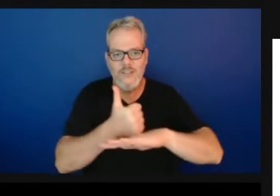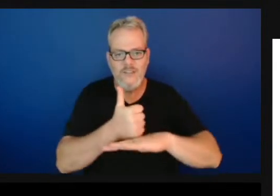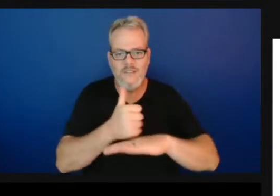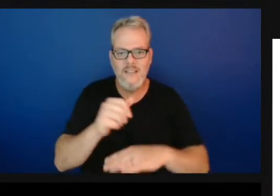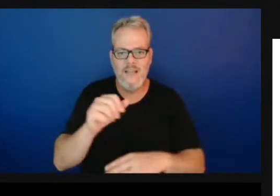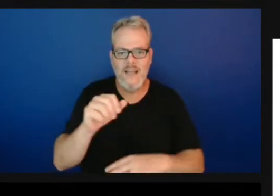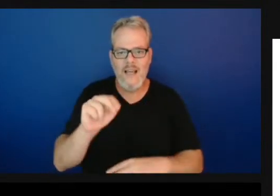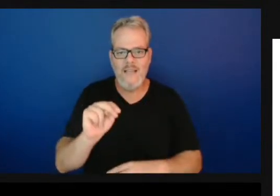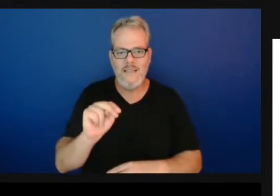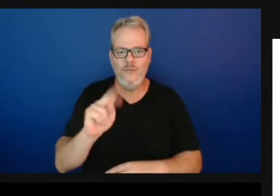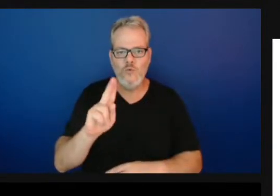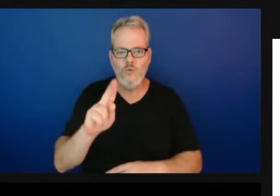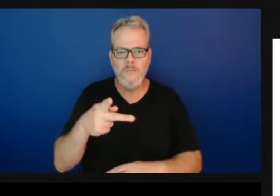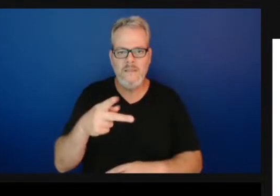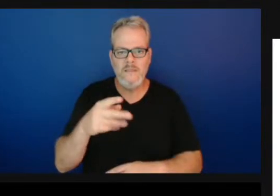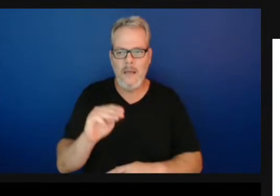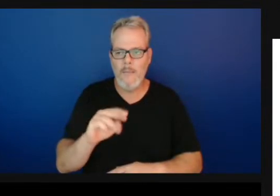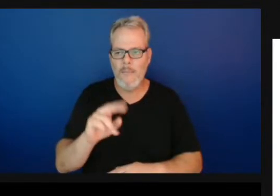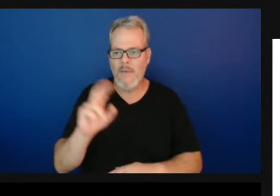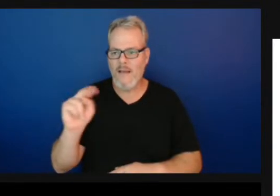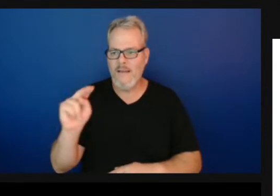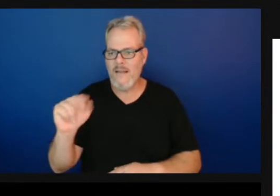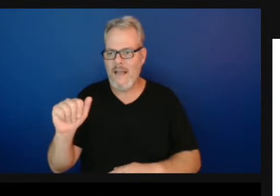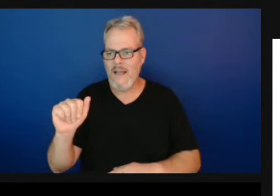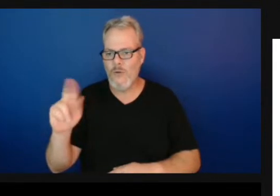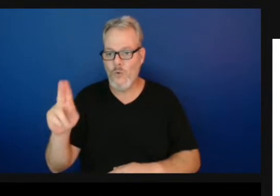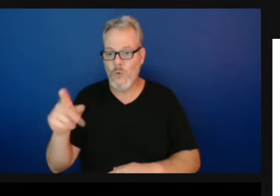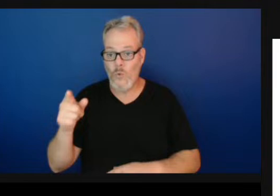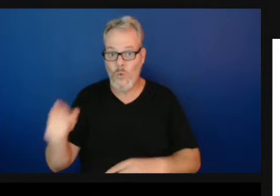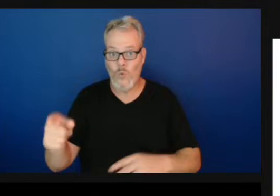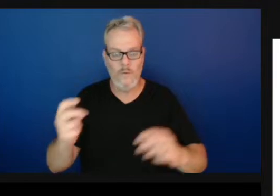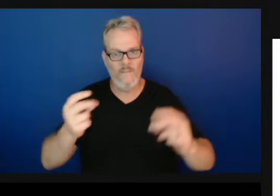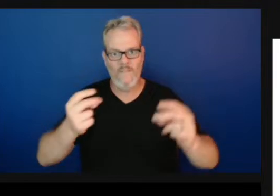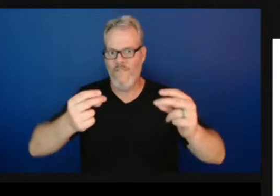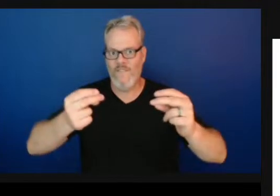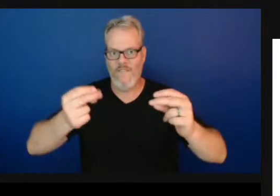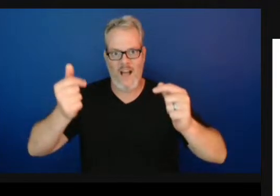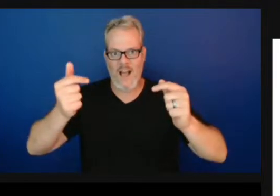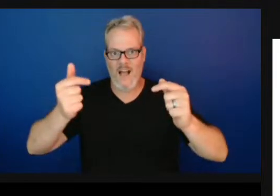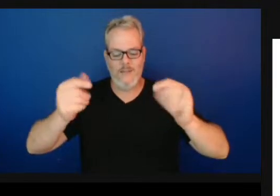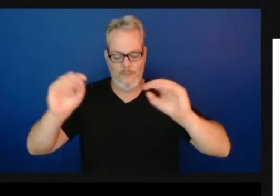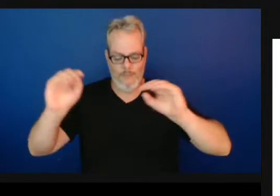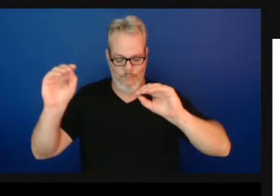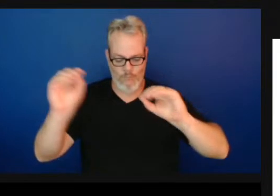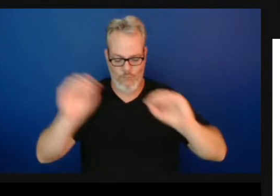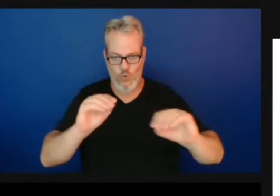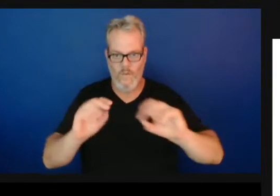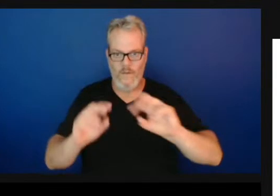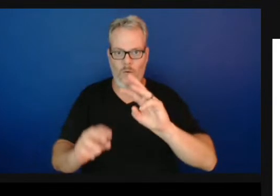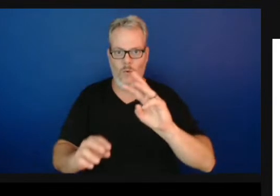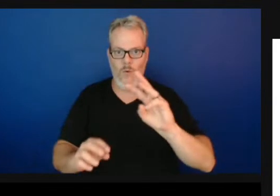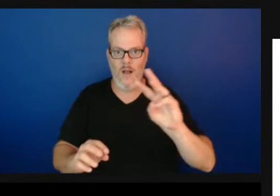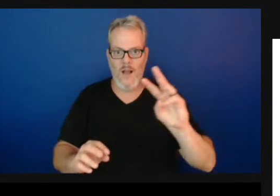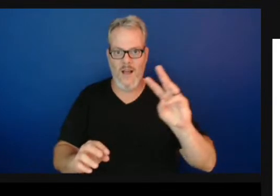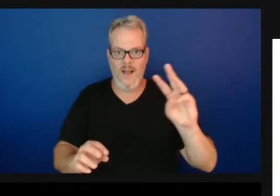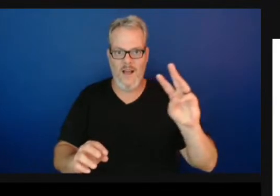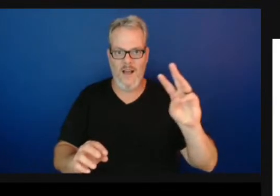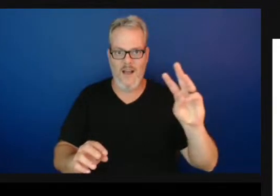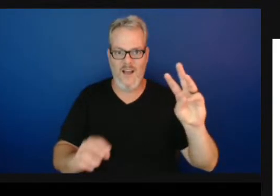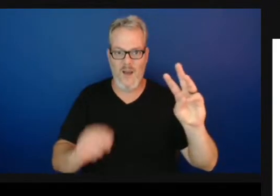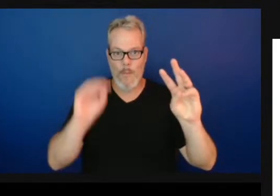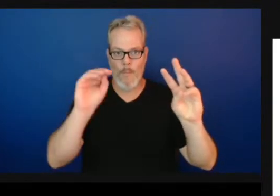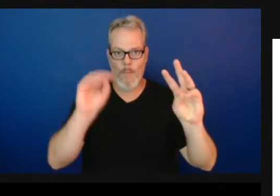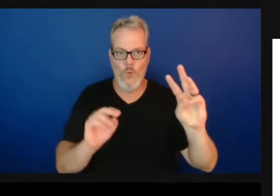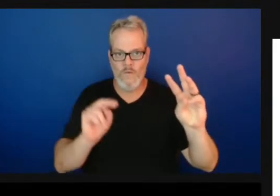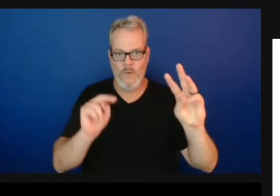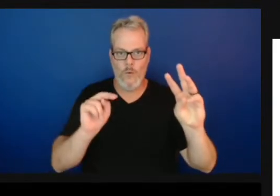And these, you can see, are moving rapidly to the west, and a little bit to the north. And NUPM is not